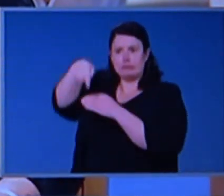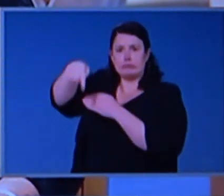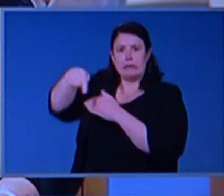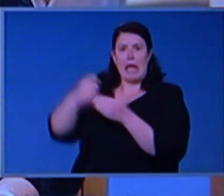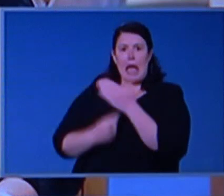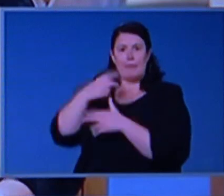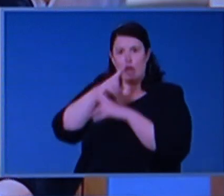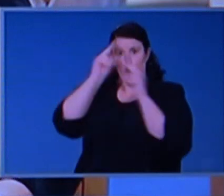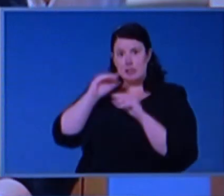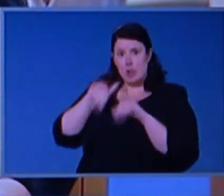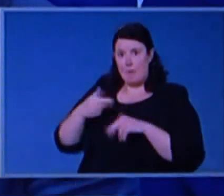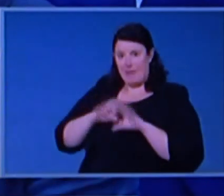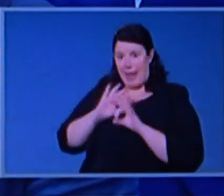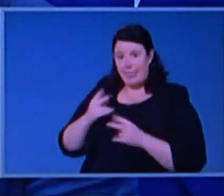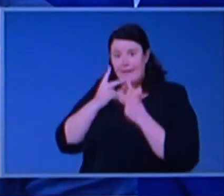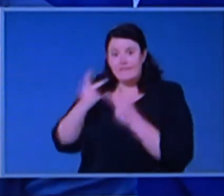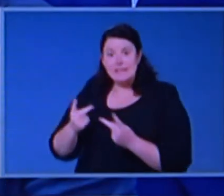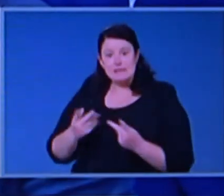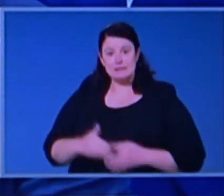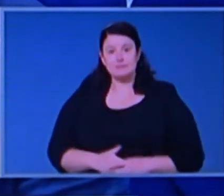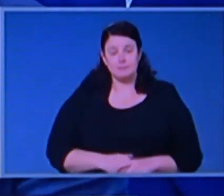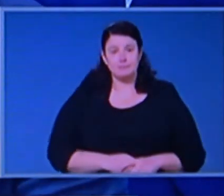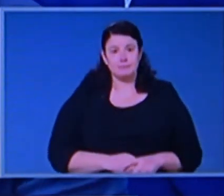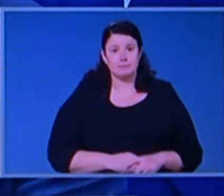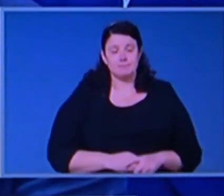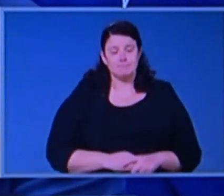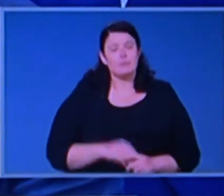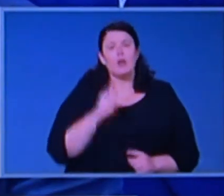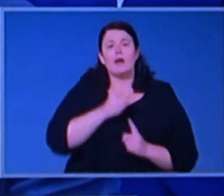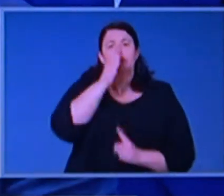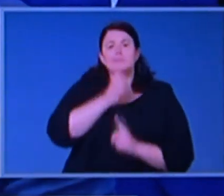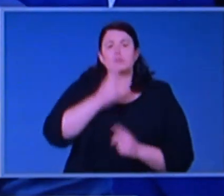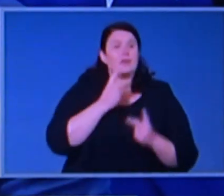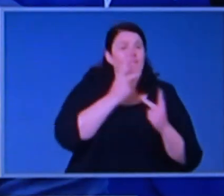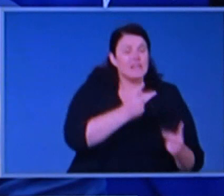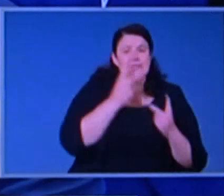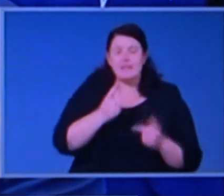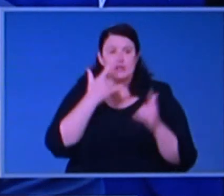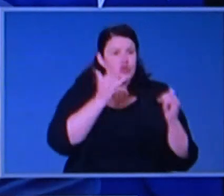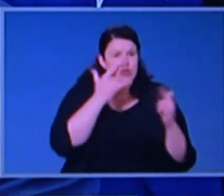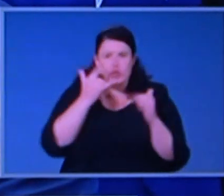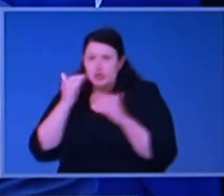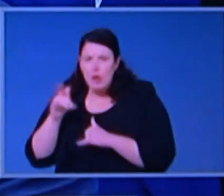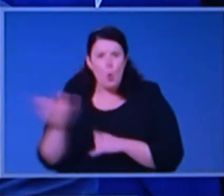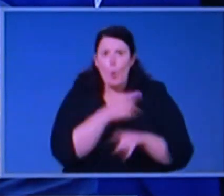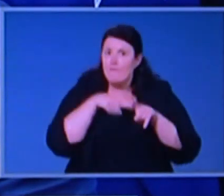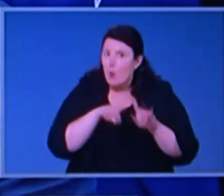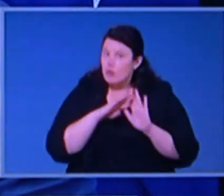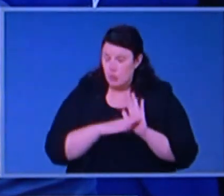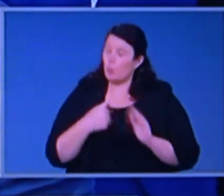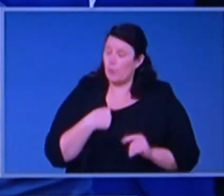not visiting so much. Yeah, those checks are continuing, and all of those regulatory arrangements, they're continuing. And so I want to assure Australians about that